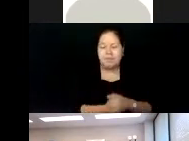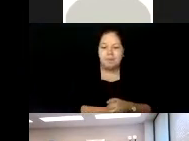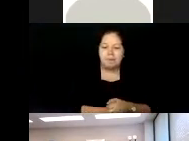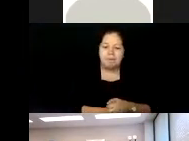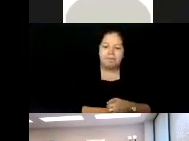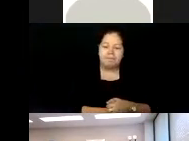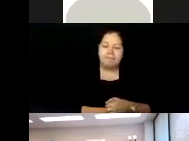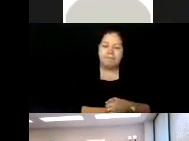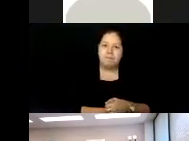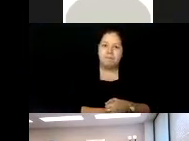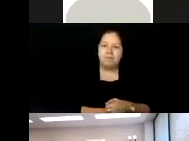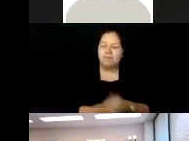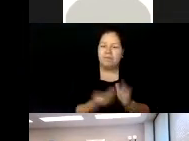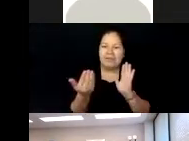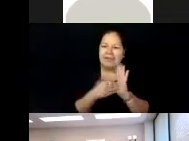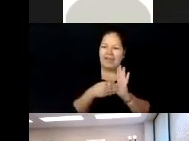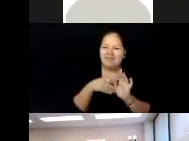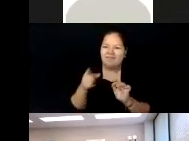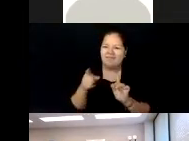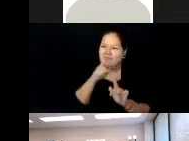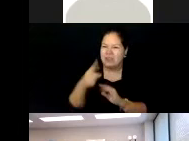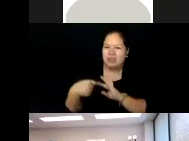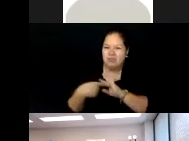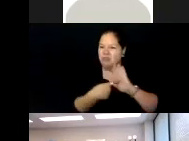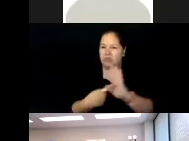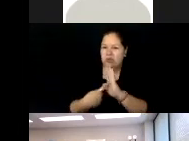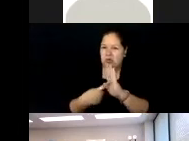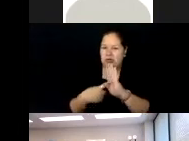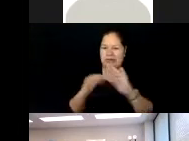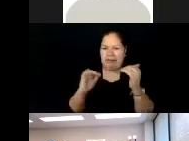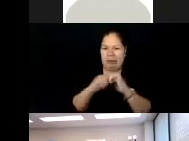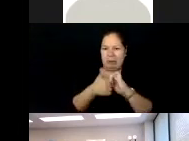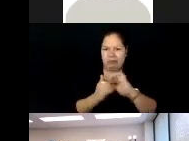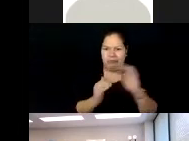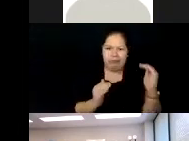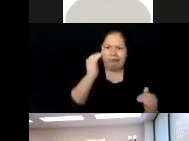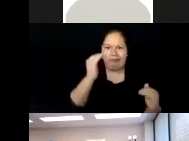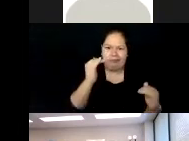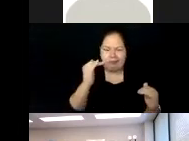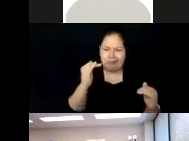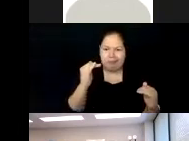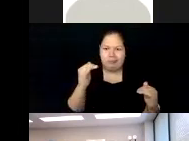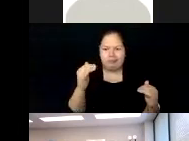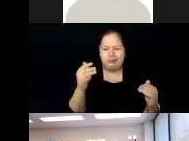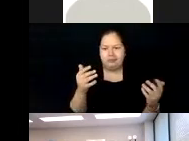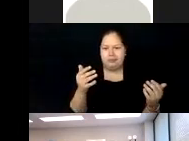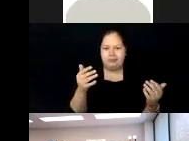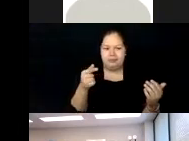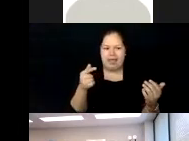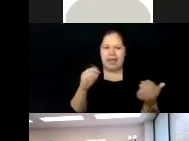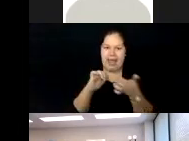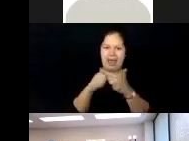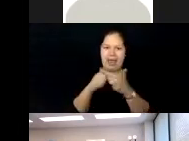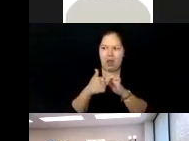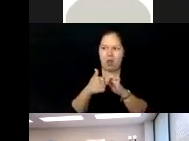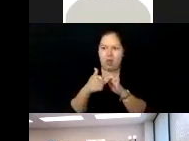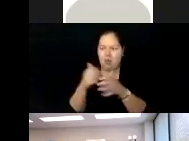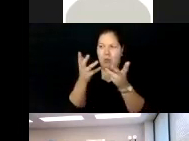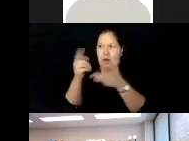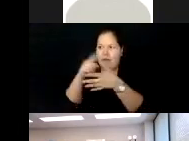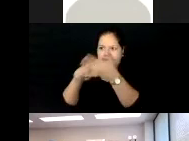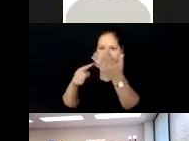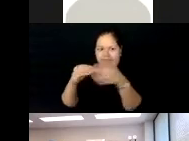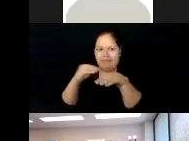And really, again, highlighting those health inequities and disparities and referencing, again, determinants and context that we've